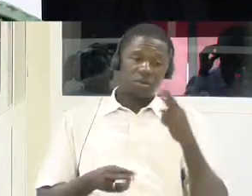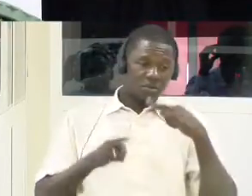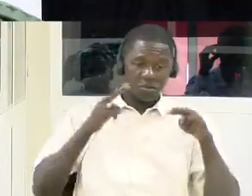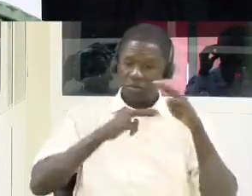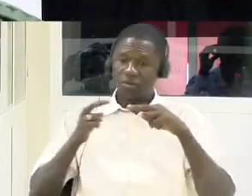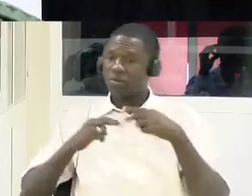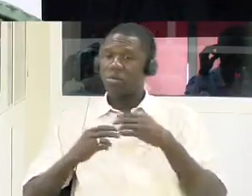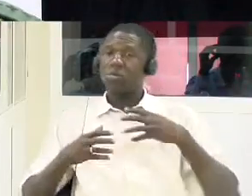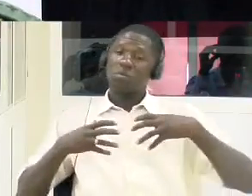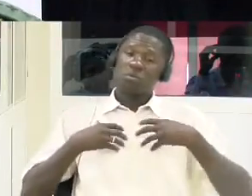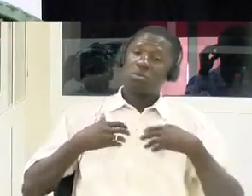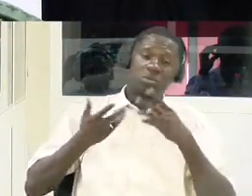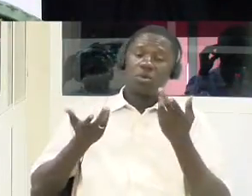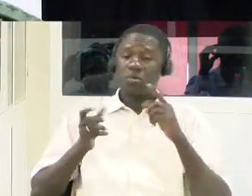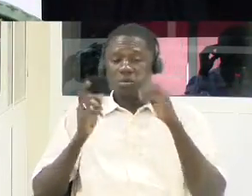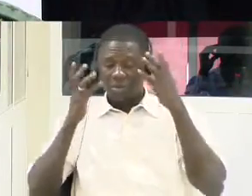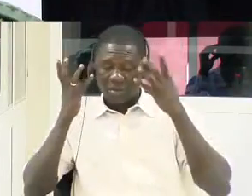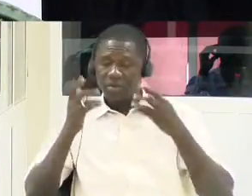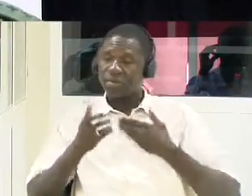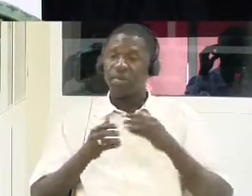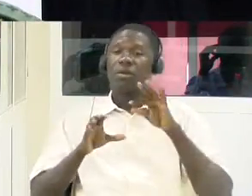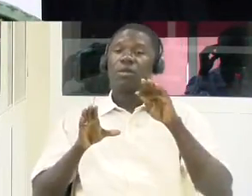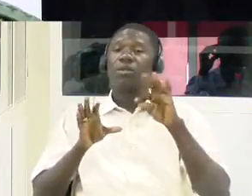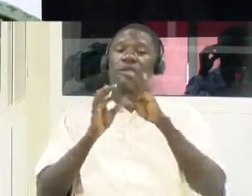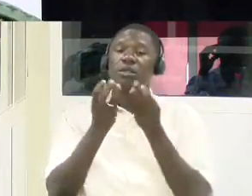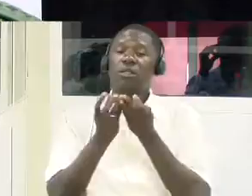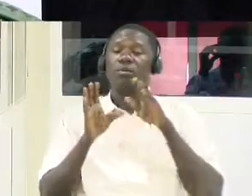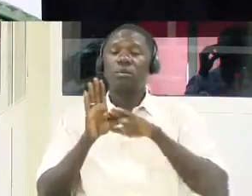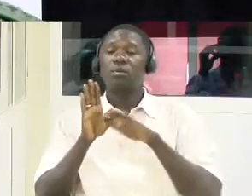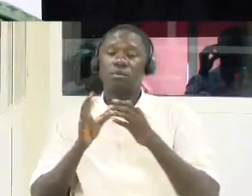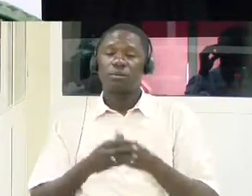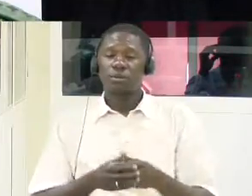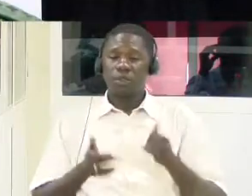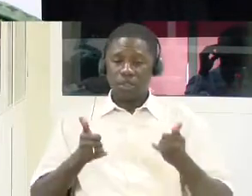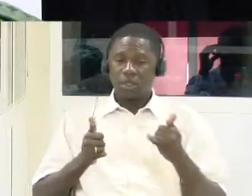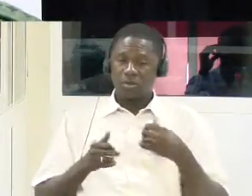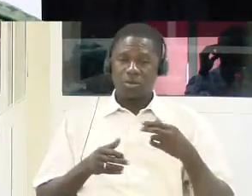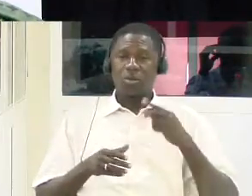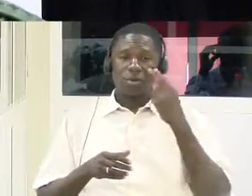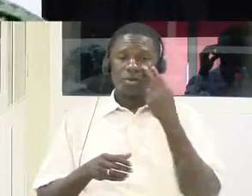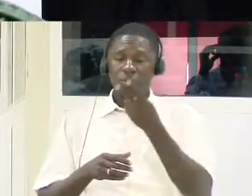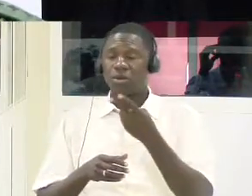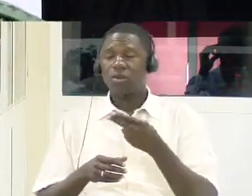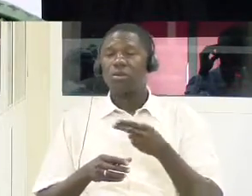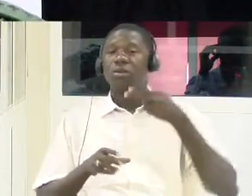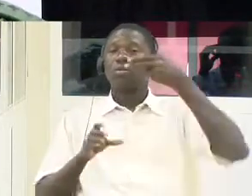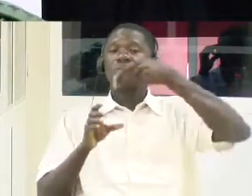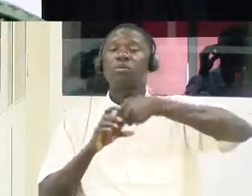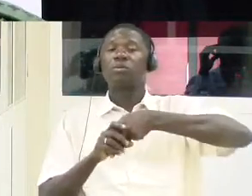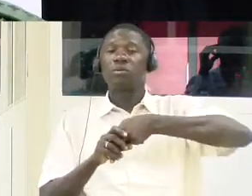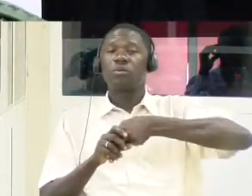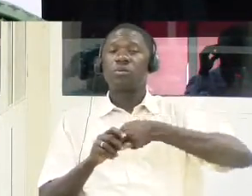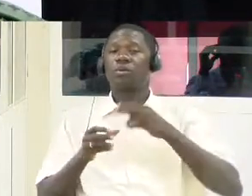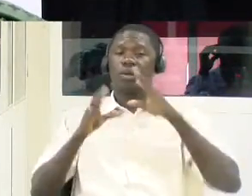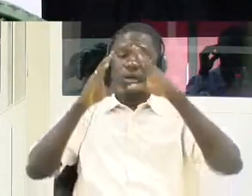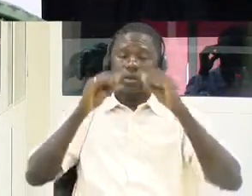troops. But right now, I'm just going to our last point, the GMPC